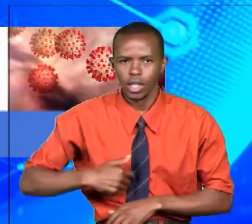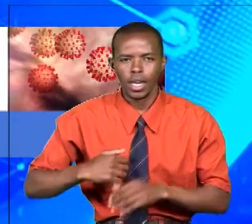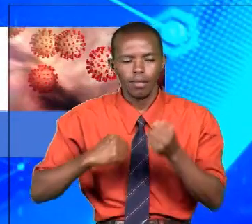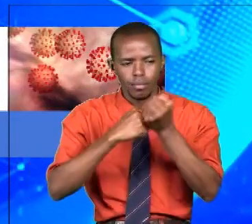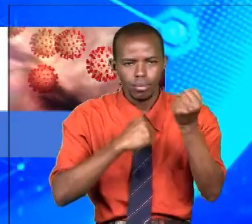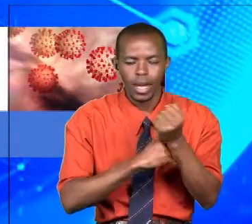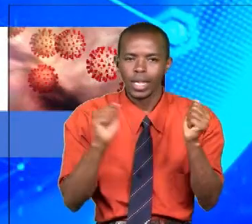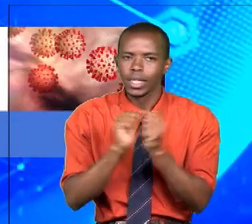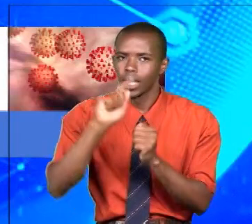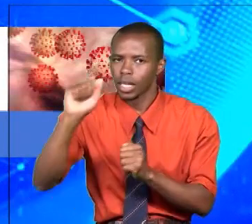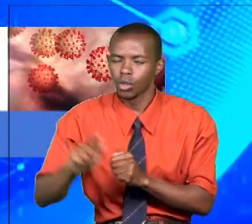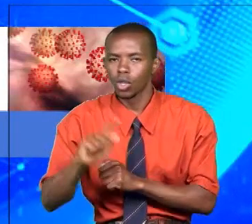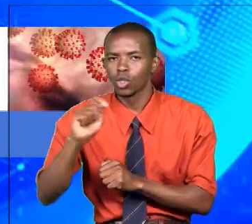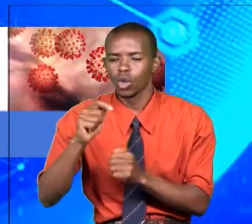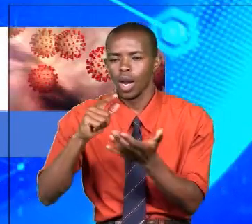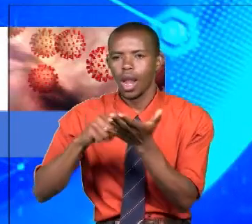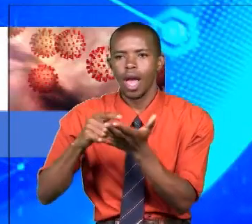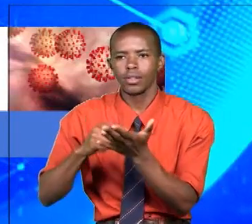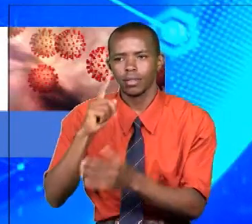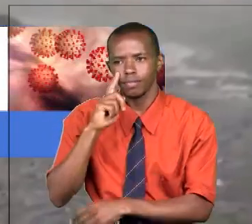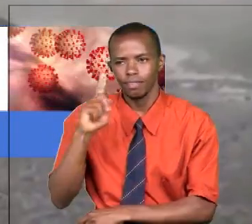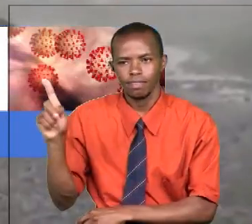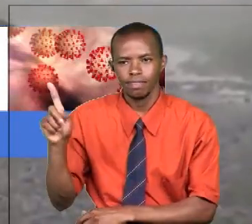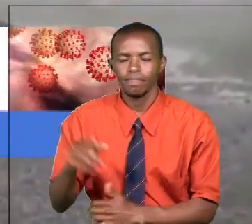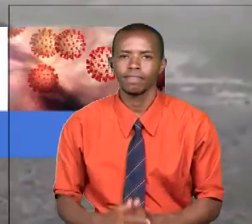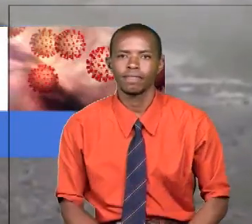to 10,000 tons of rice. Take a look.